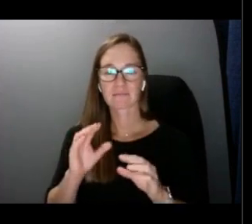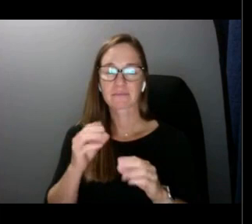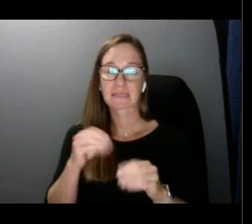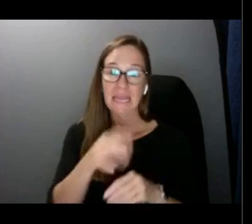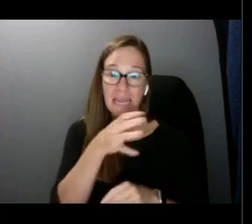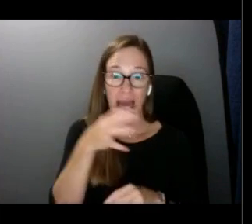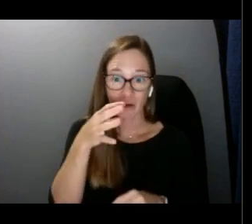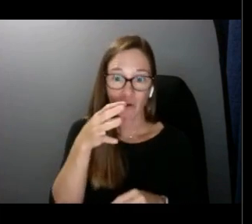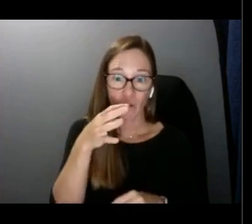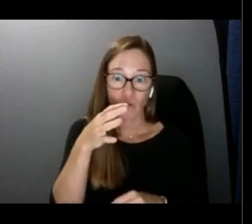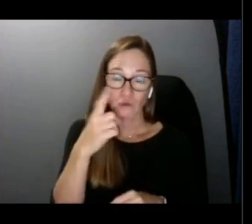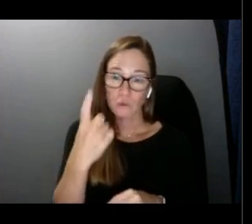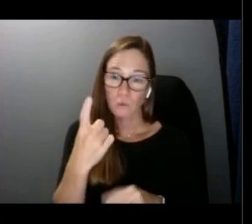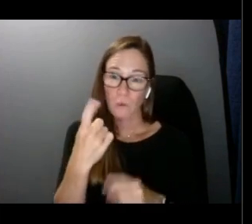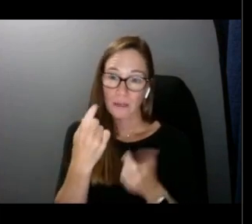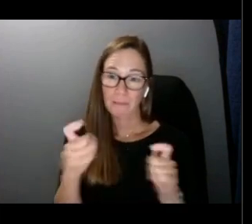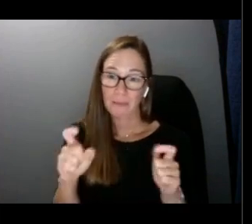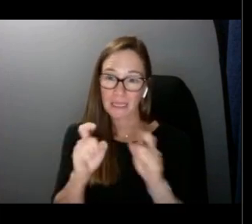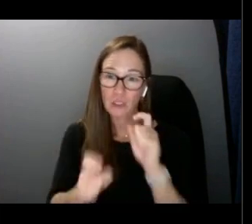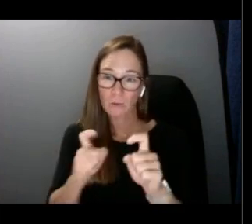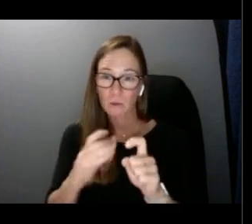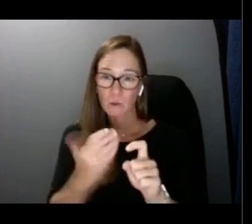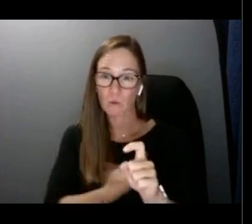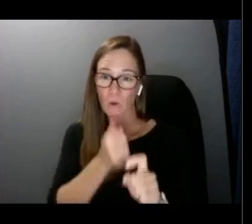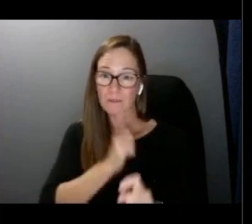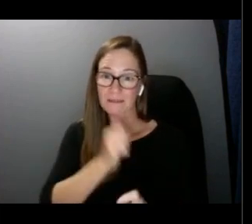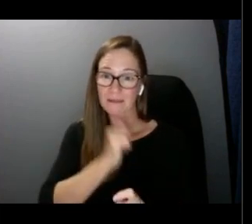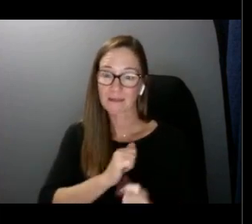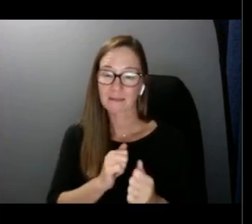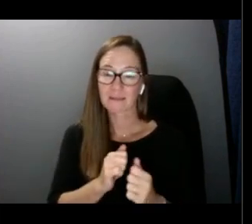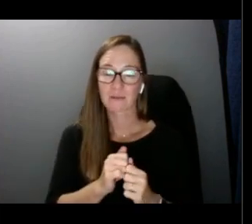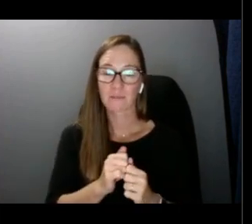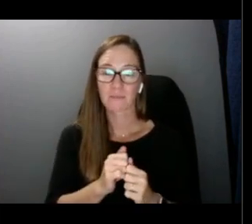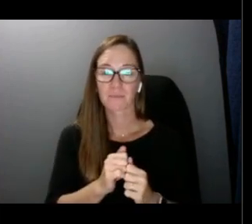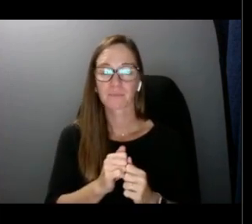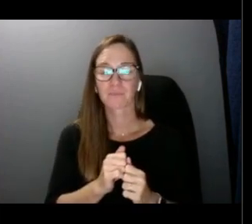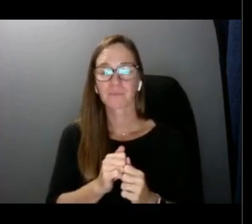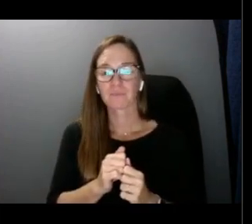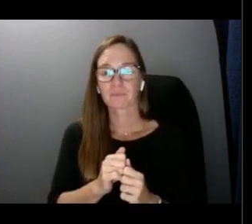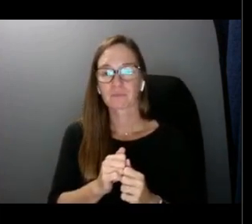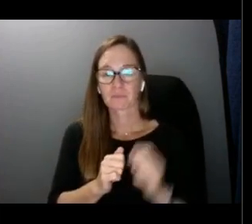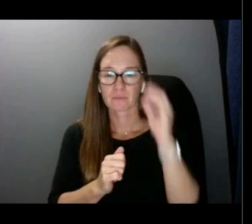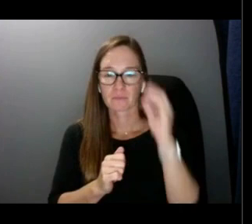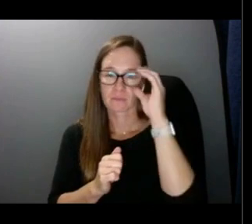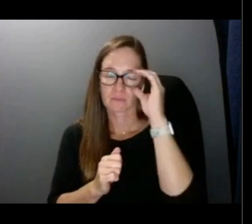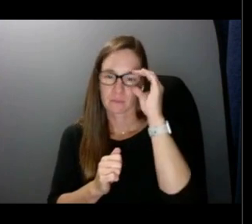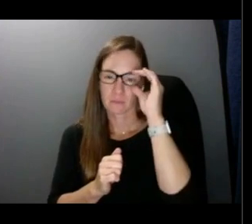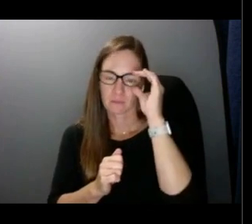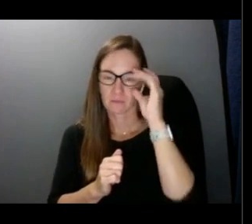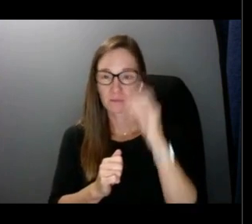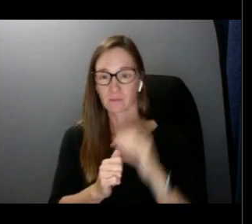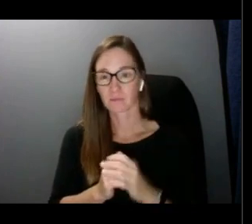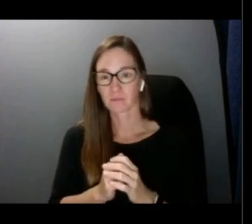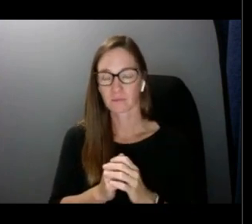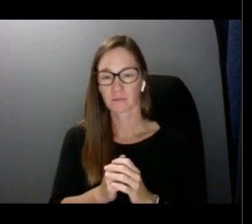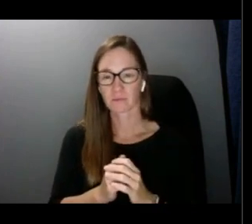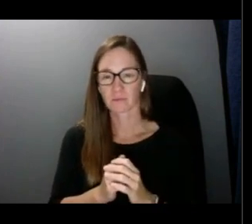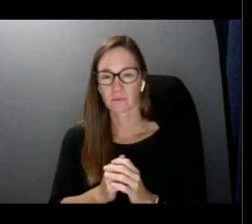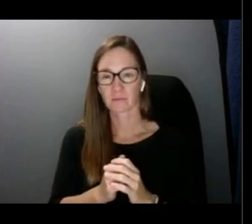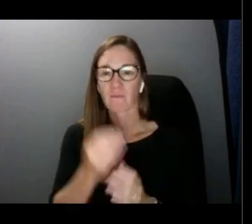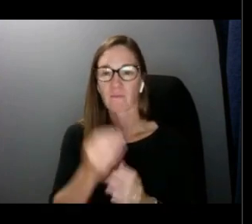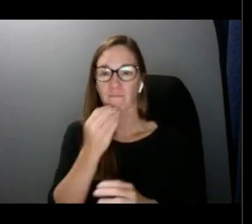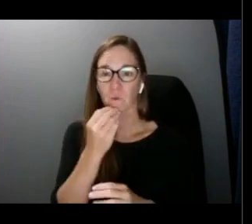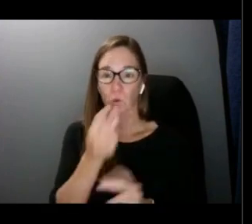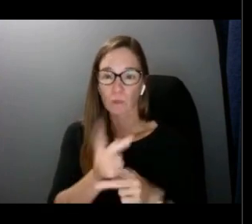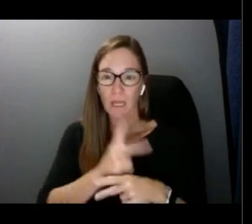a key contributor to our resilience in terms of food